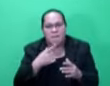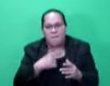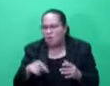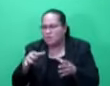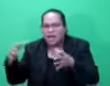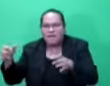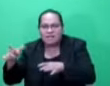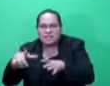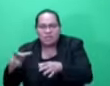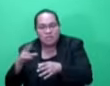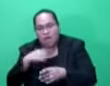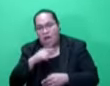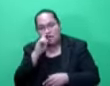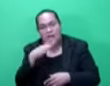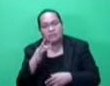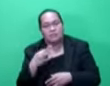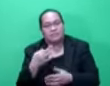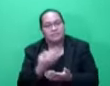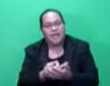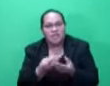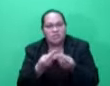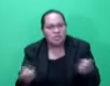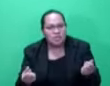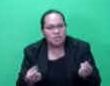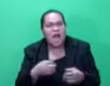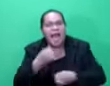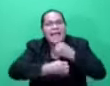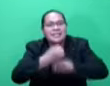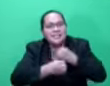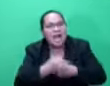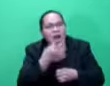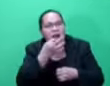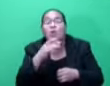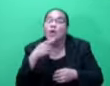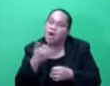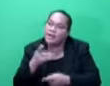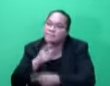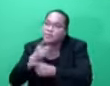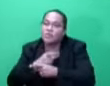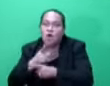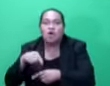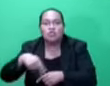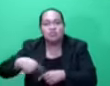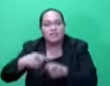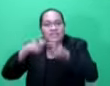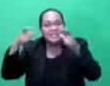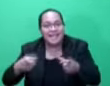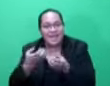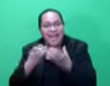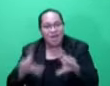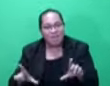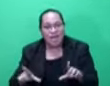reserve, we cannot appear to find a solution, an engineering solution. We've tried, we've spoken with the Super City Council, we've spoken to the Town and